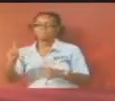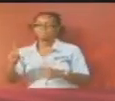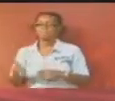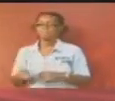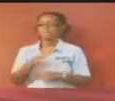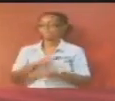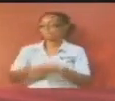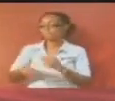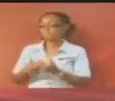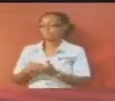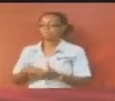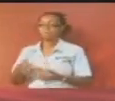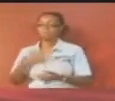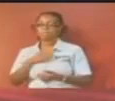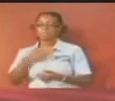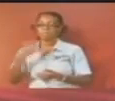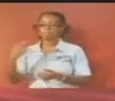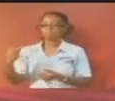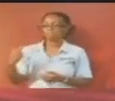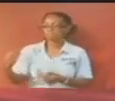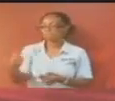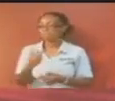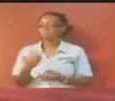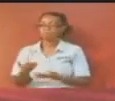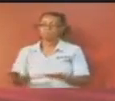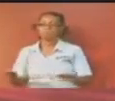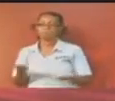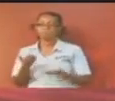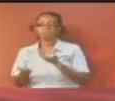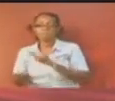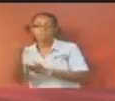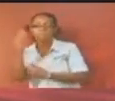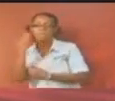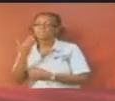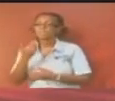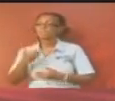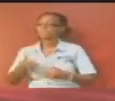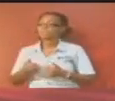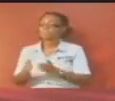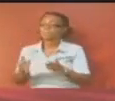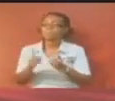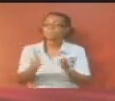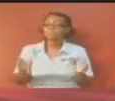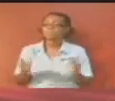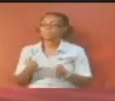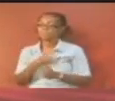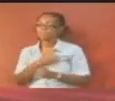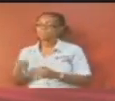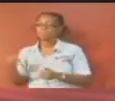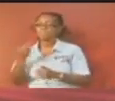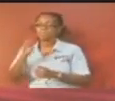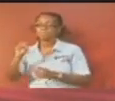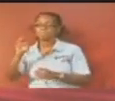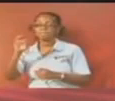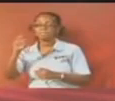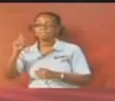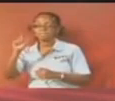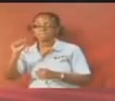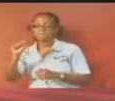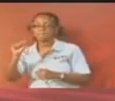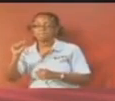Dr. Hines. Good morning to members of the media, the viewing and listening public, and good morning Trinidad and